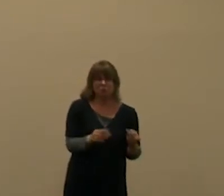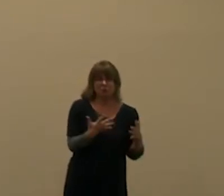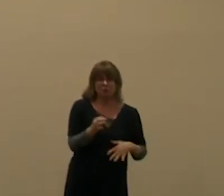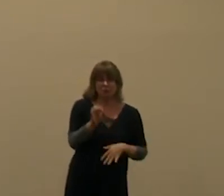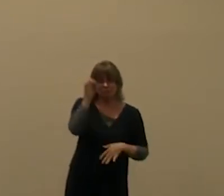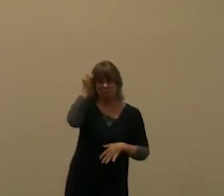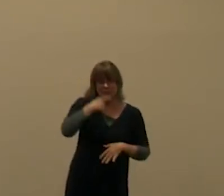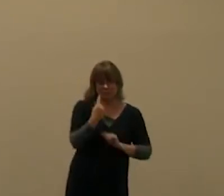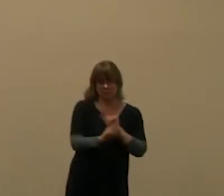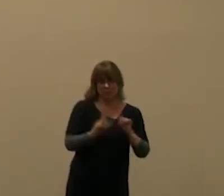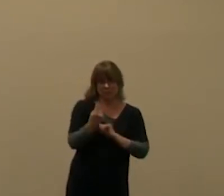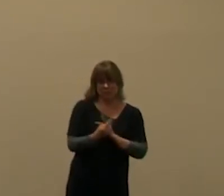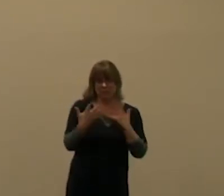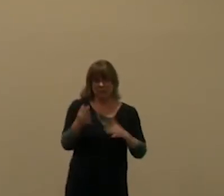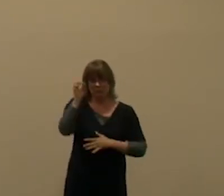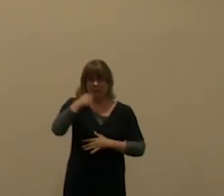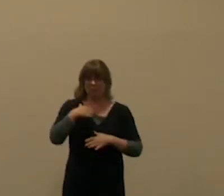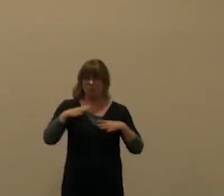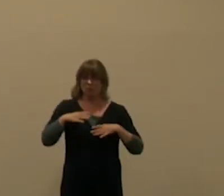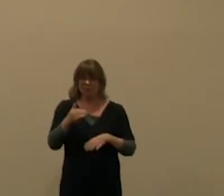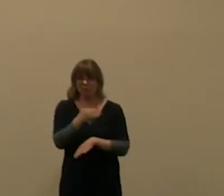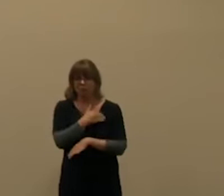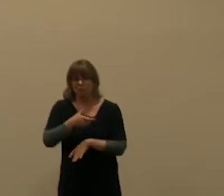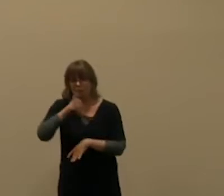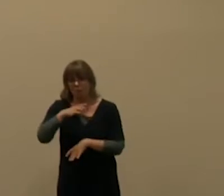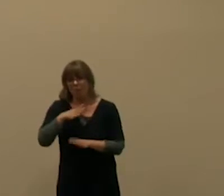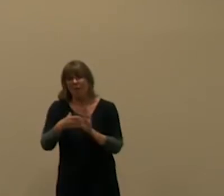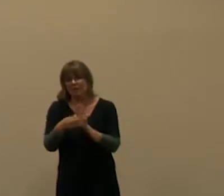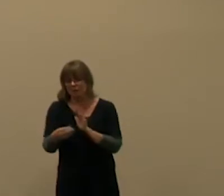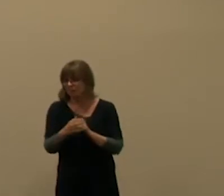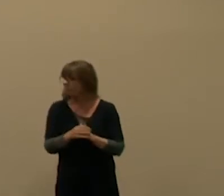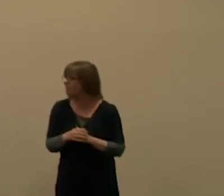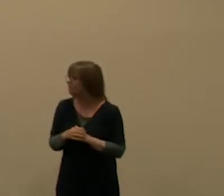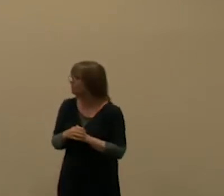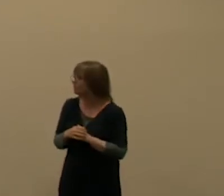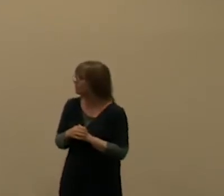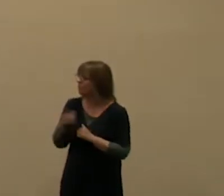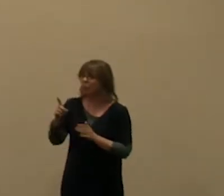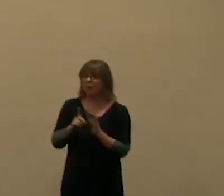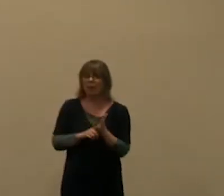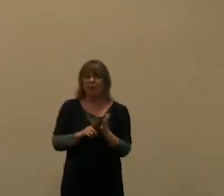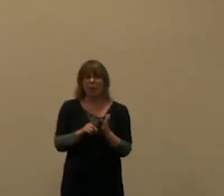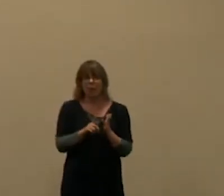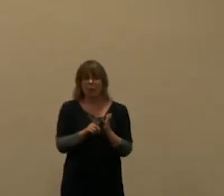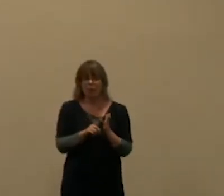to do something like that. Now, I was just talking about Louisa,